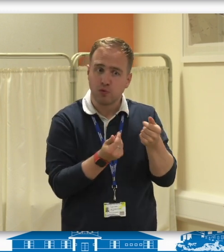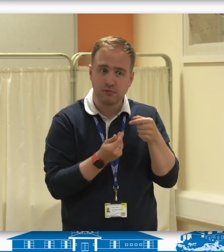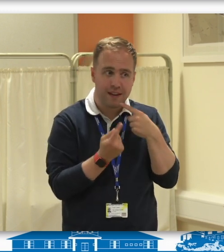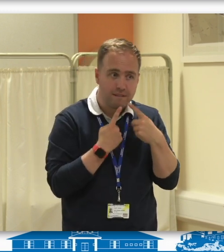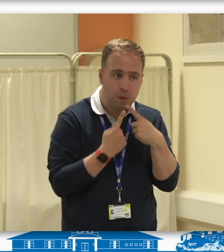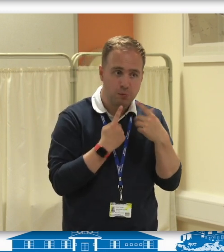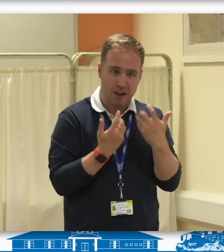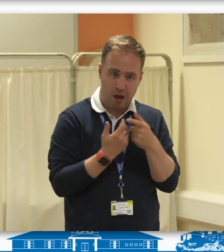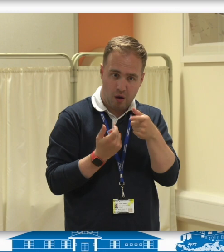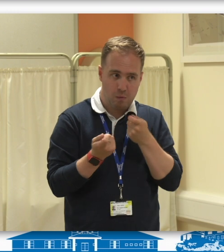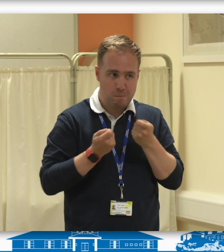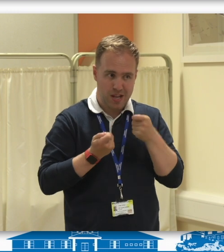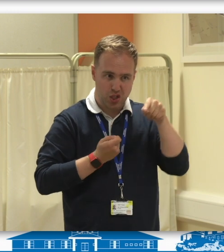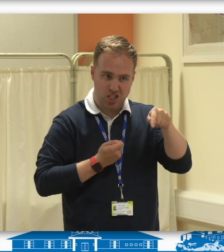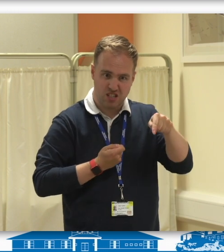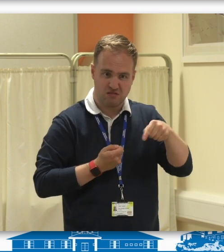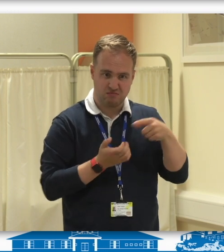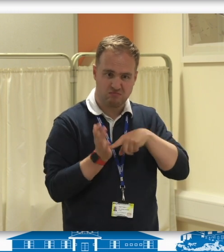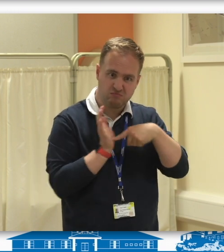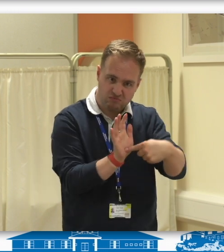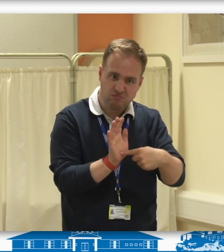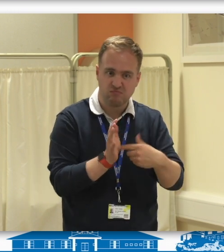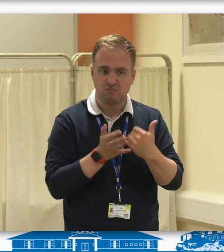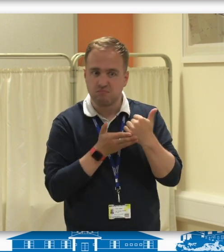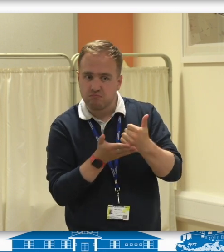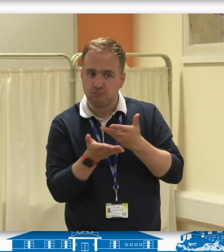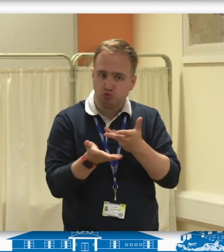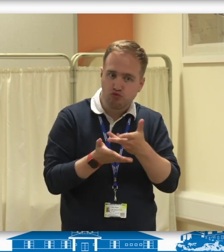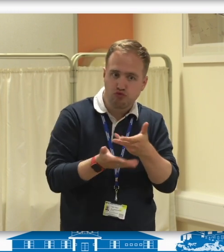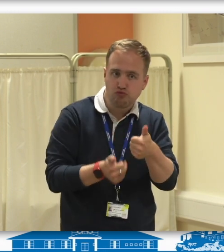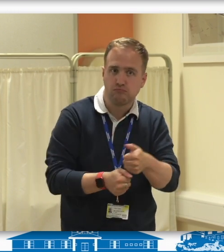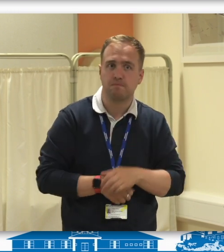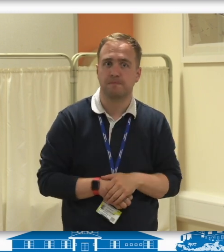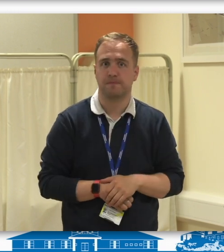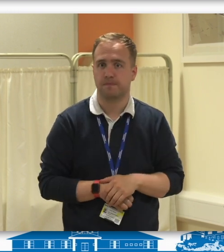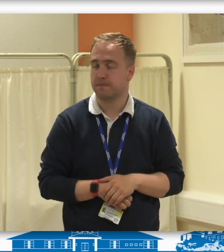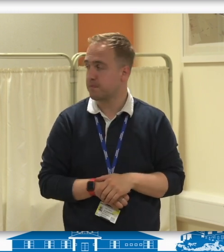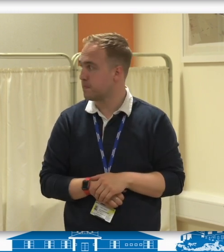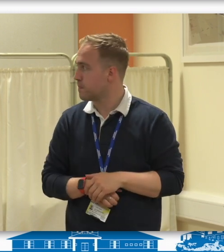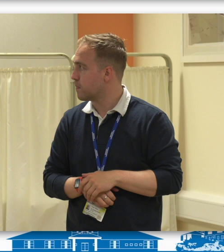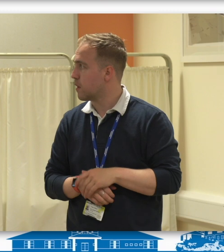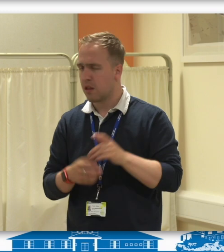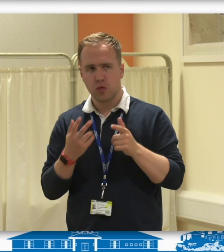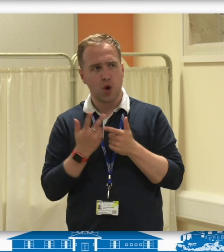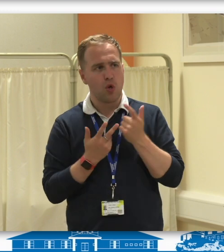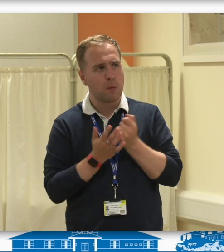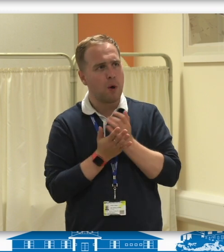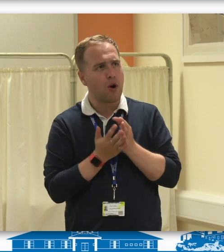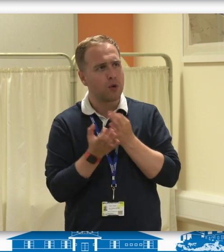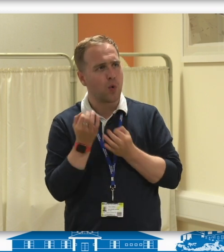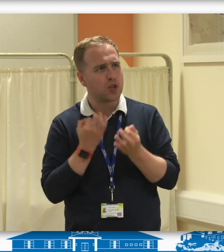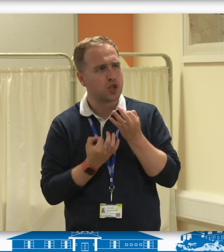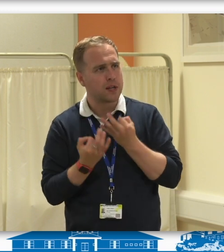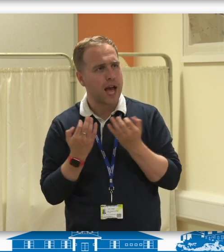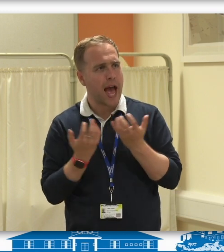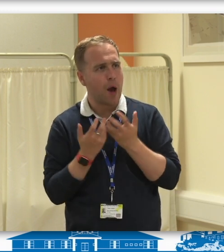with management of those sorts of conditions. And the other part of the question was how